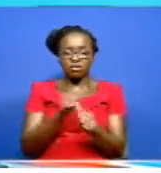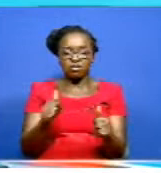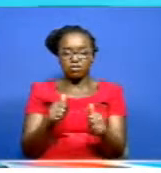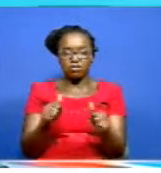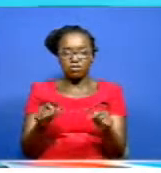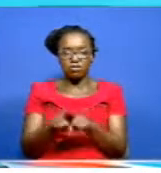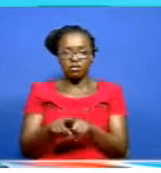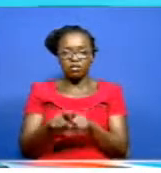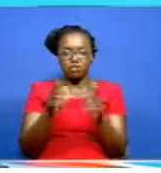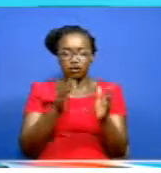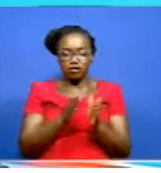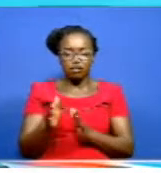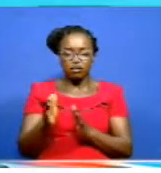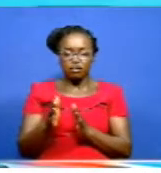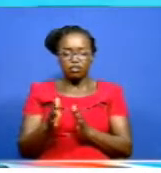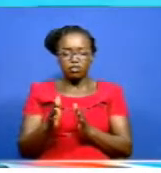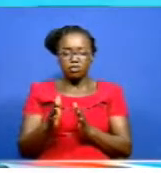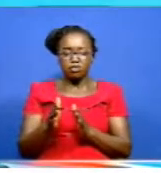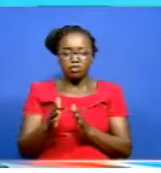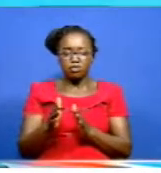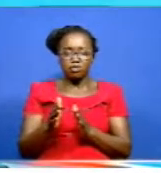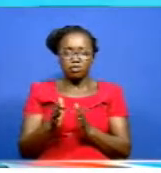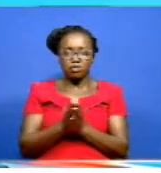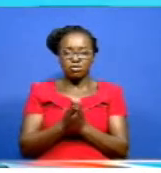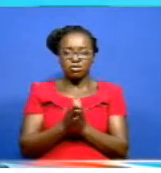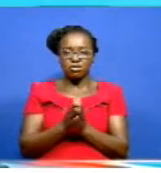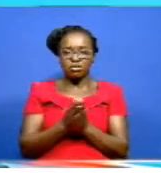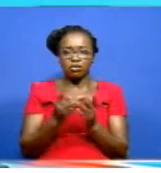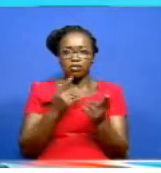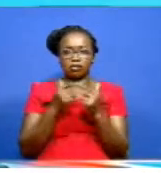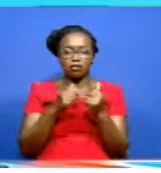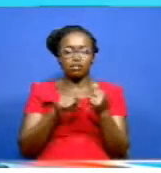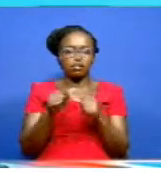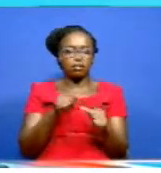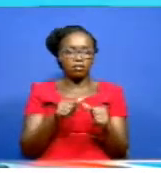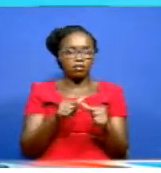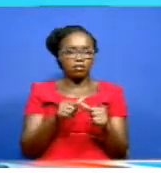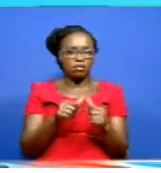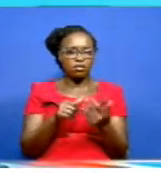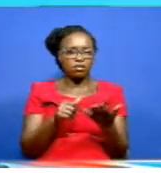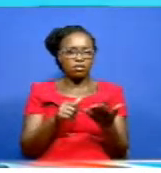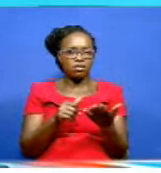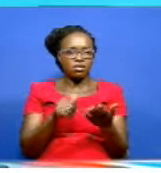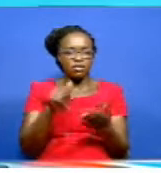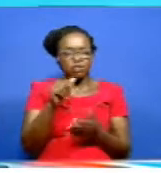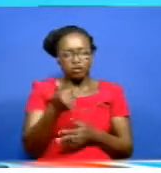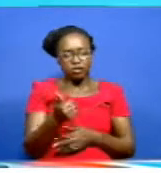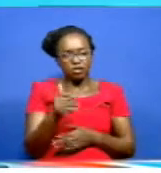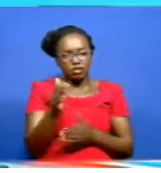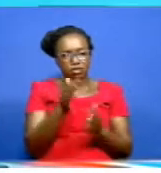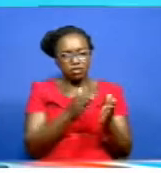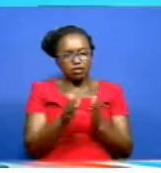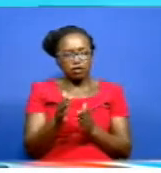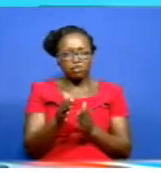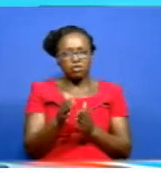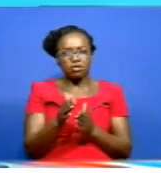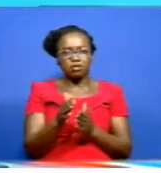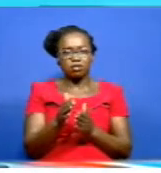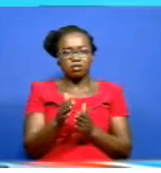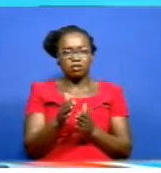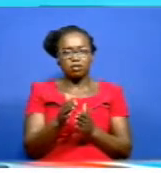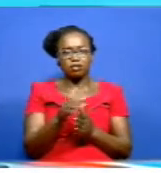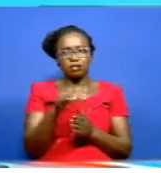as planned. And you talked about the Oxford AstraZeneca. Are there any plans of perhaps having